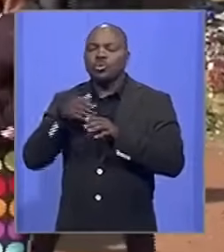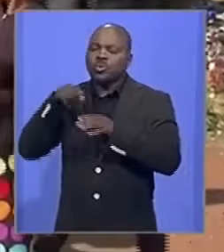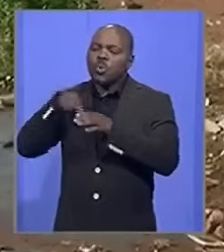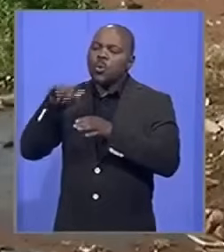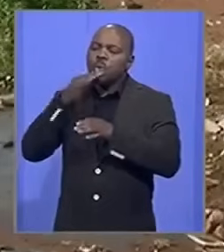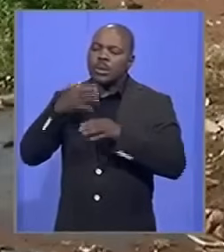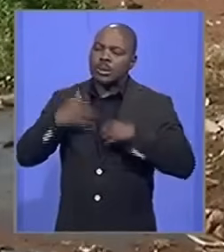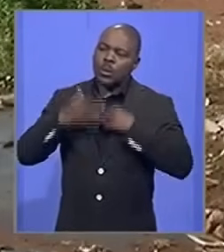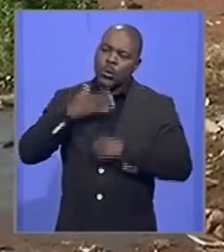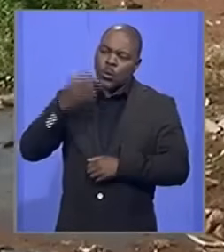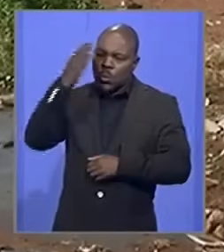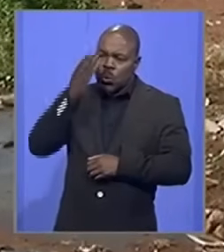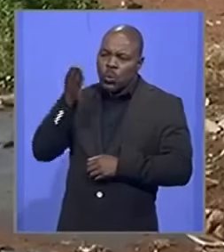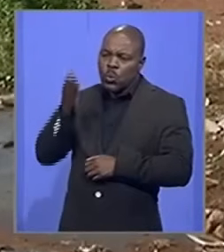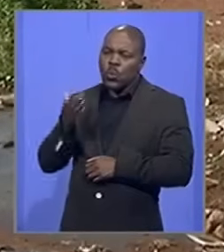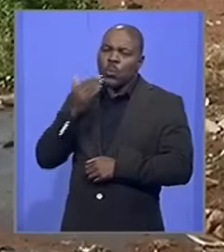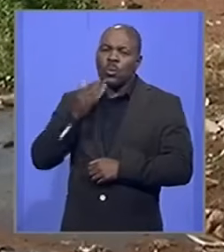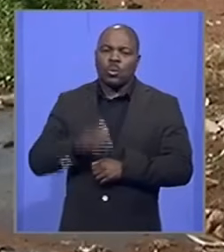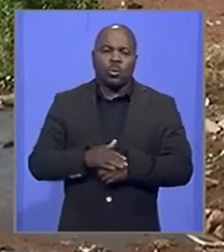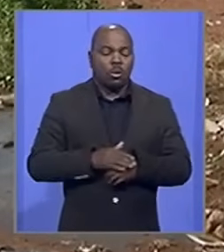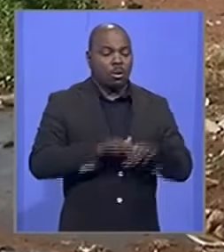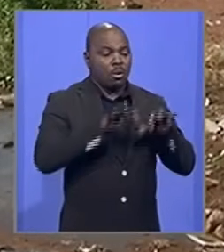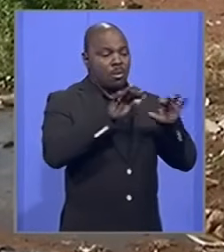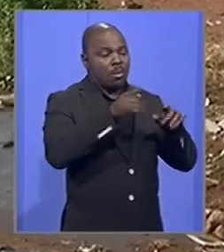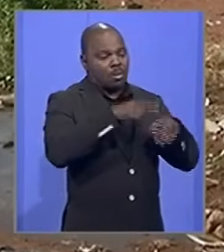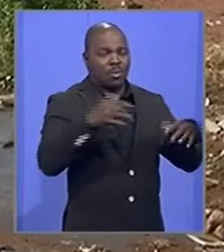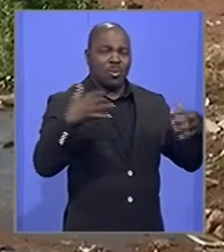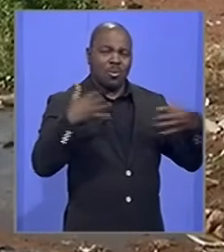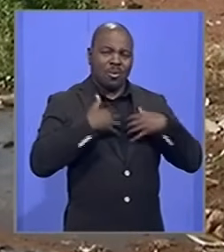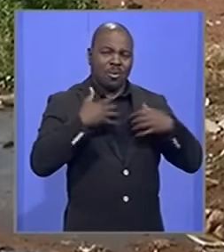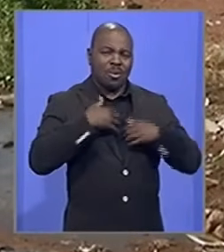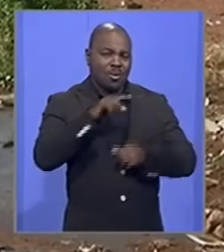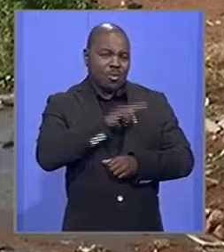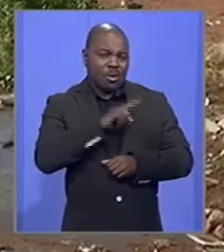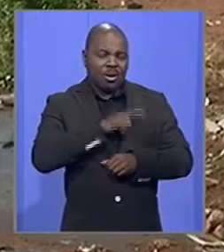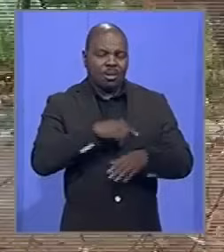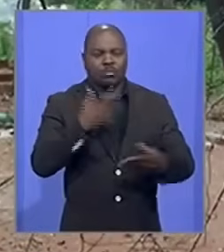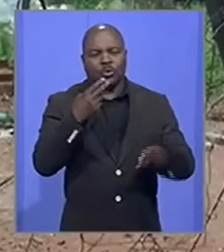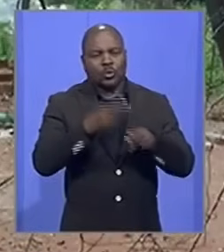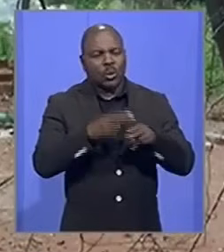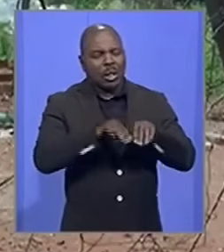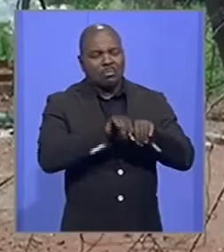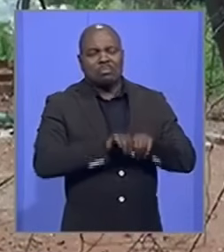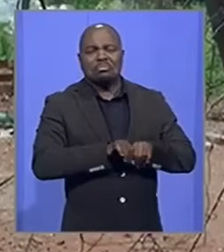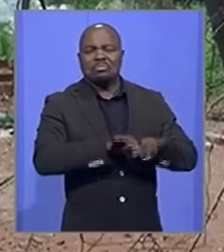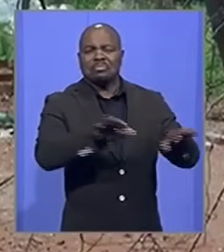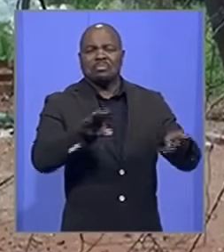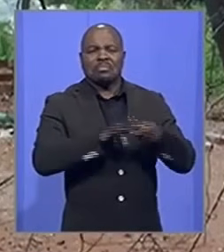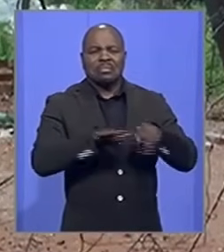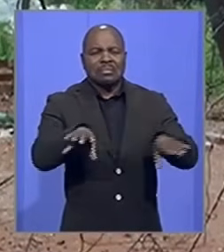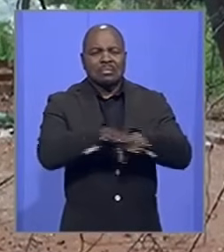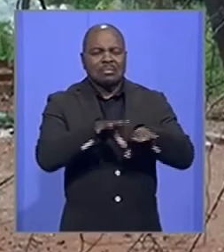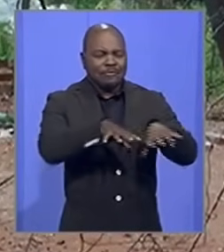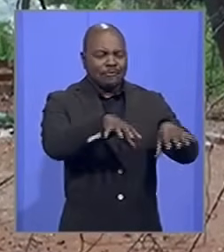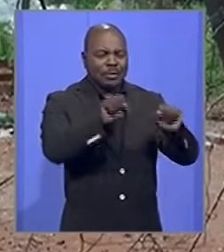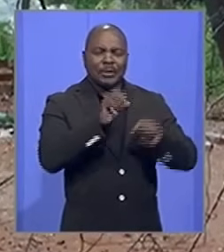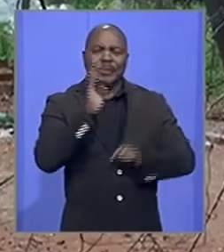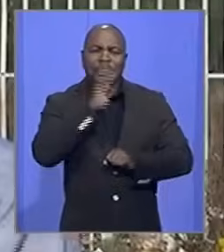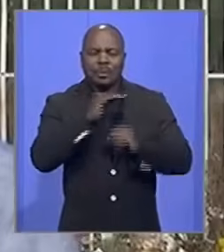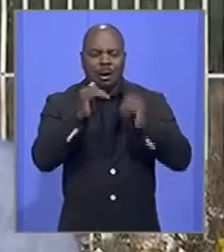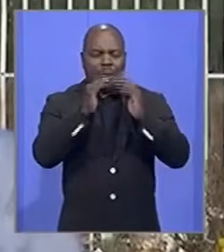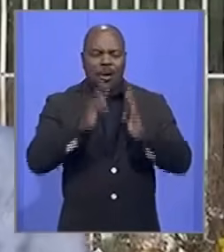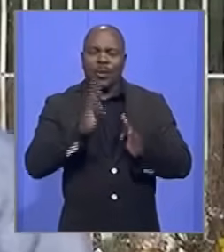kgolo. Hara tse ding, baai ba bontshitse ngongoreho ka phallo ya dikgwerekgwere, ho sa phuthu ya matlakala le ho hloka